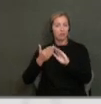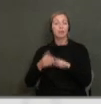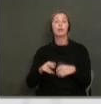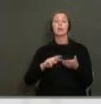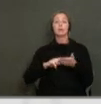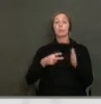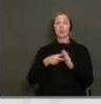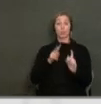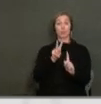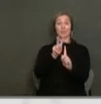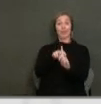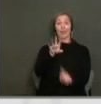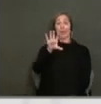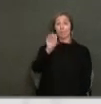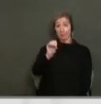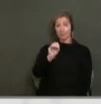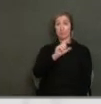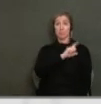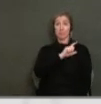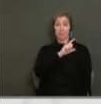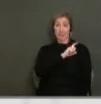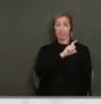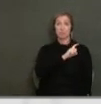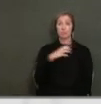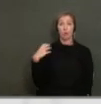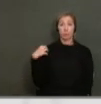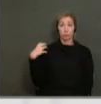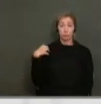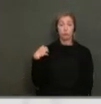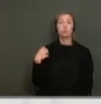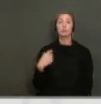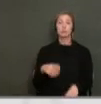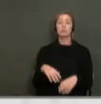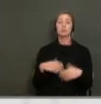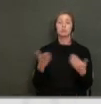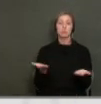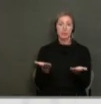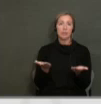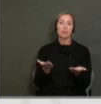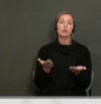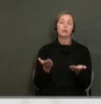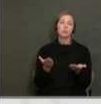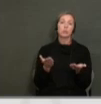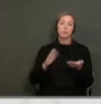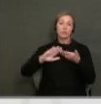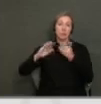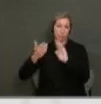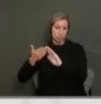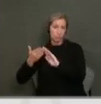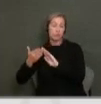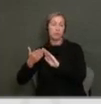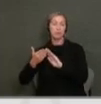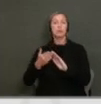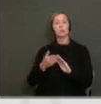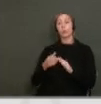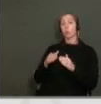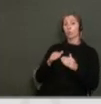50 police officers to address violent crime in our community once the study is completed in the